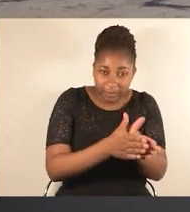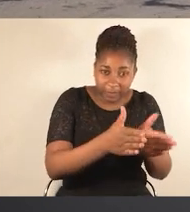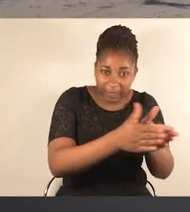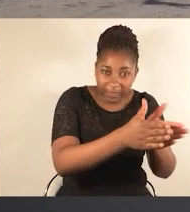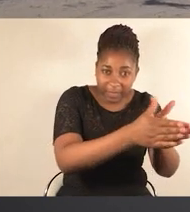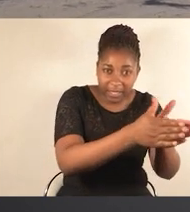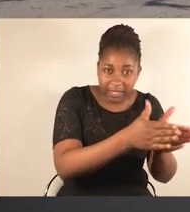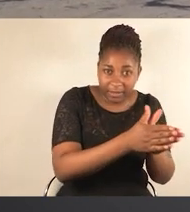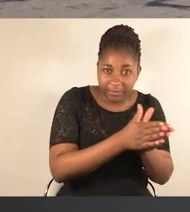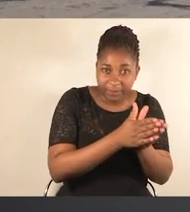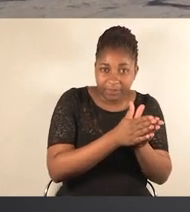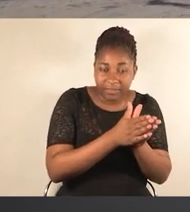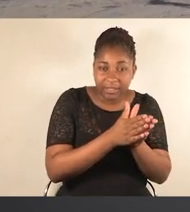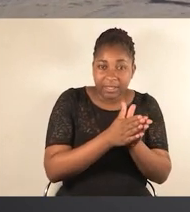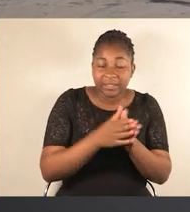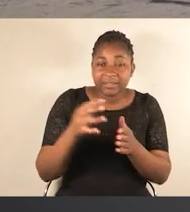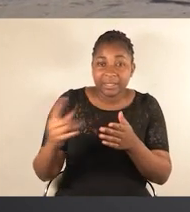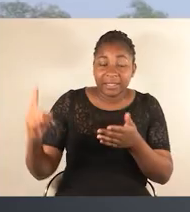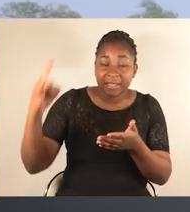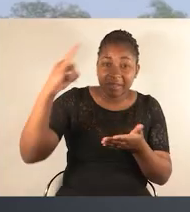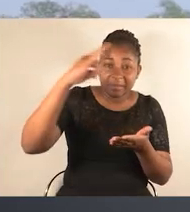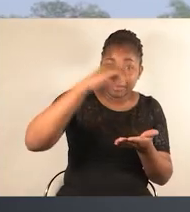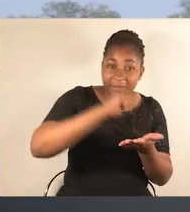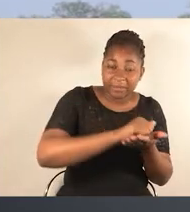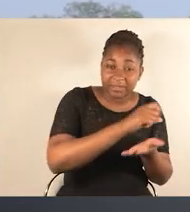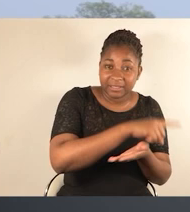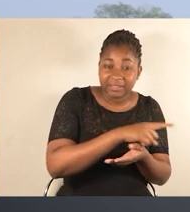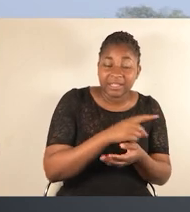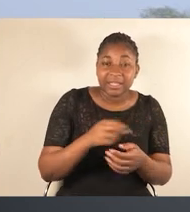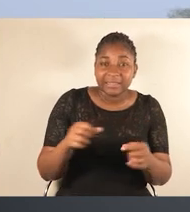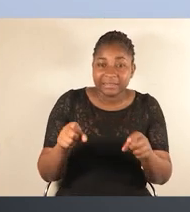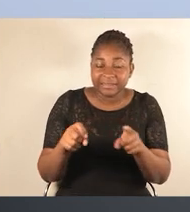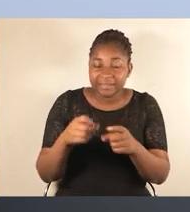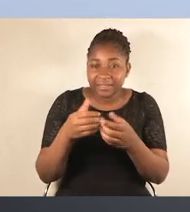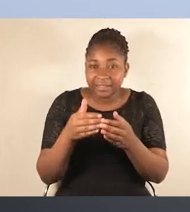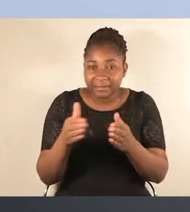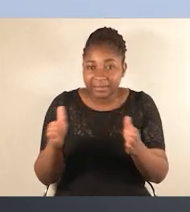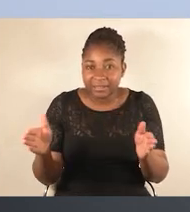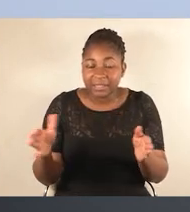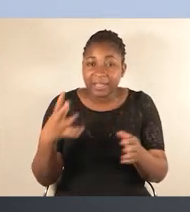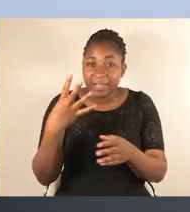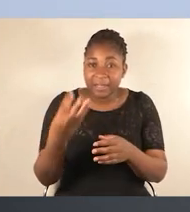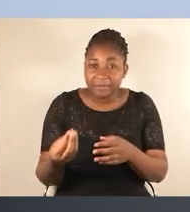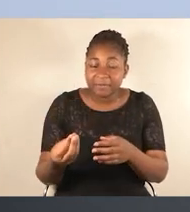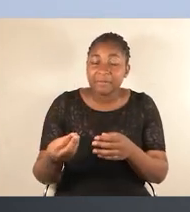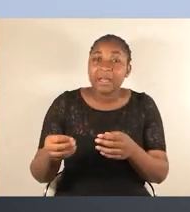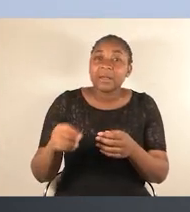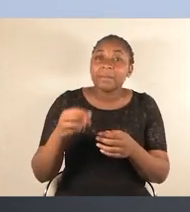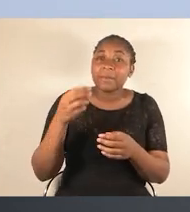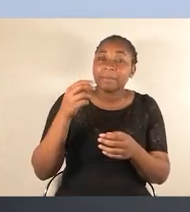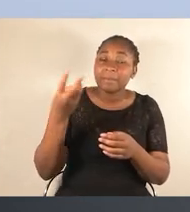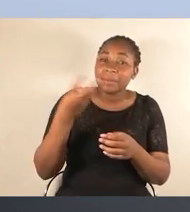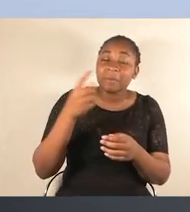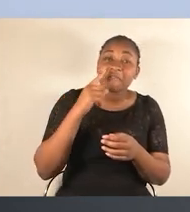the other shoulder. The airport is the gateway to the Low Veld, which has numerous